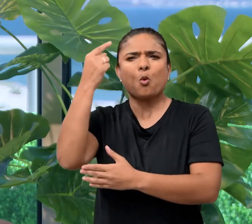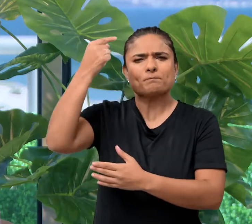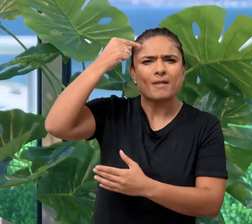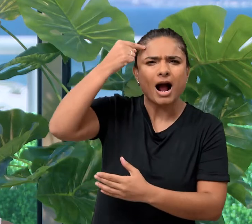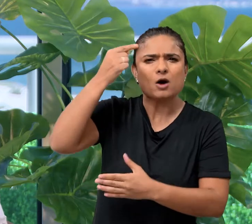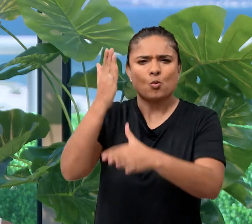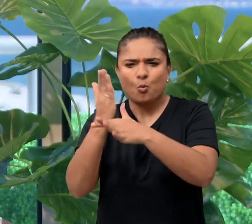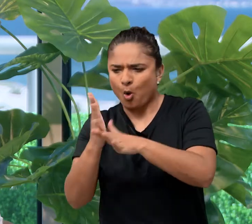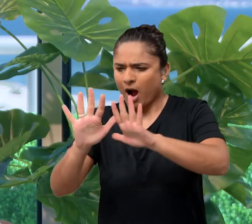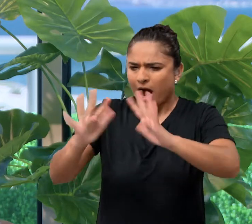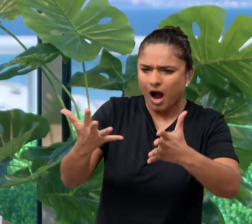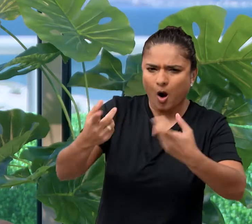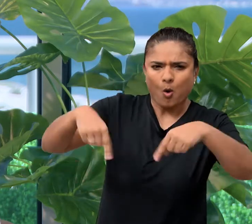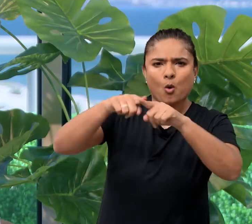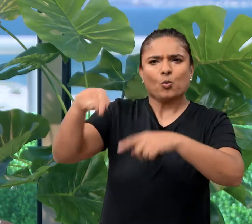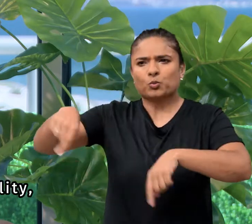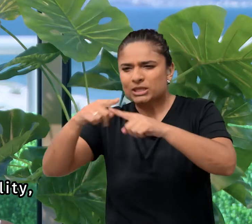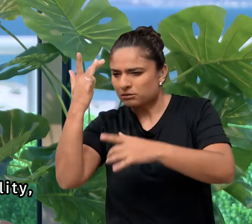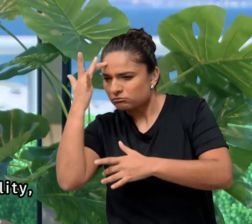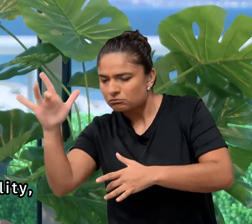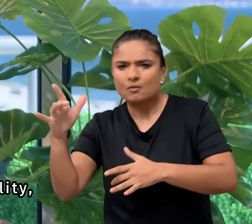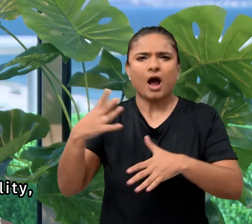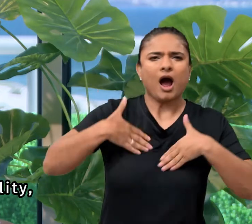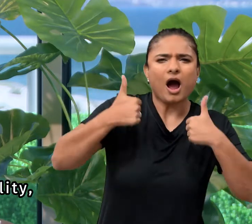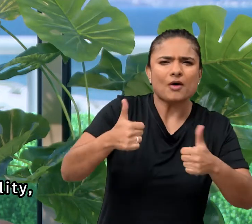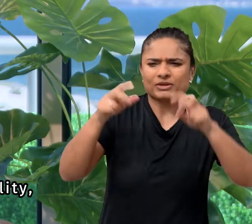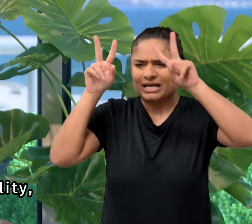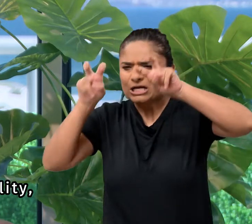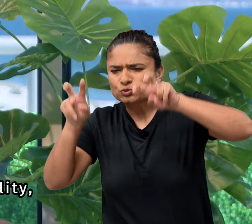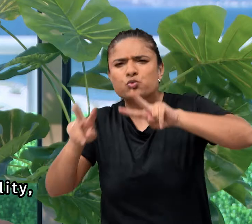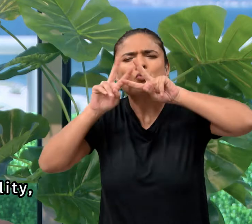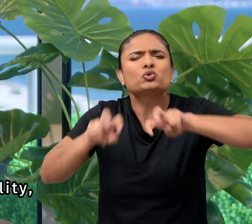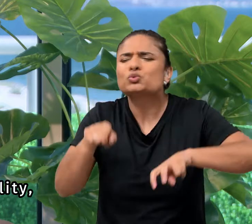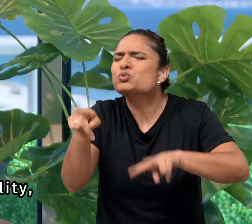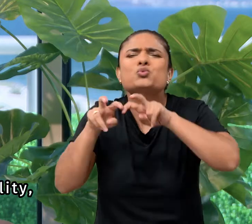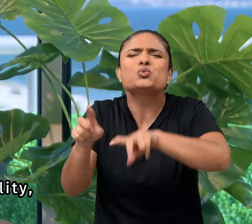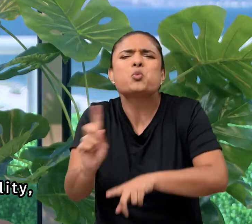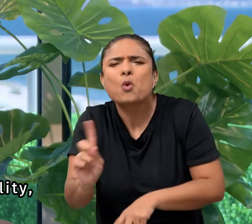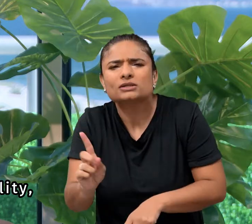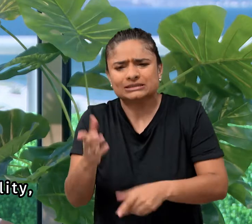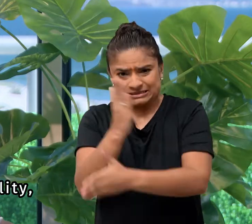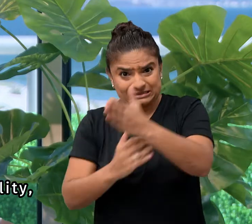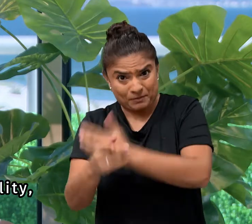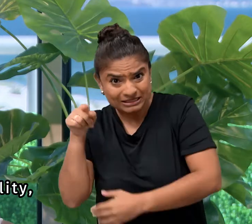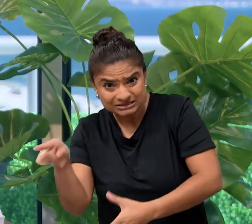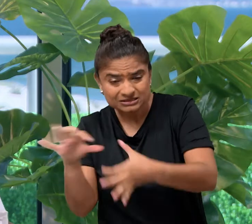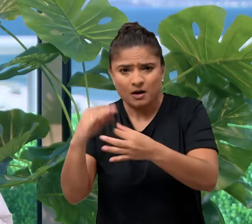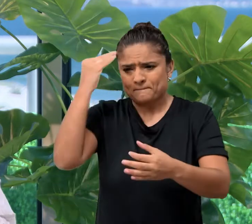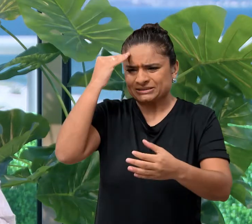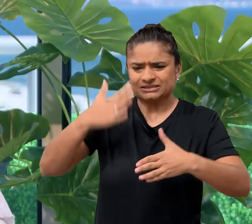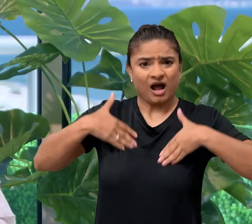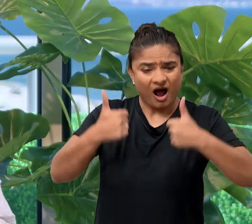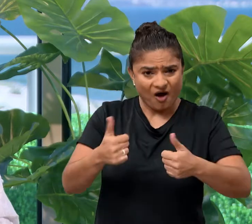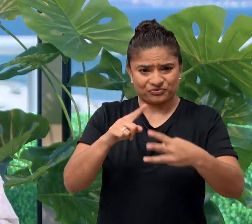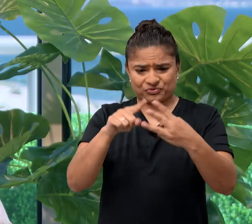either creating disease or healing it. Your main research, however, focuses on the links between disability,